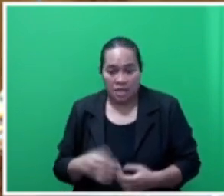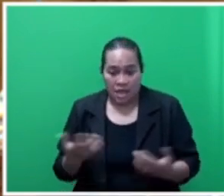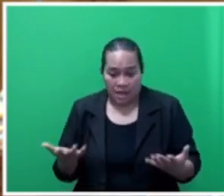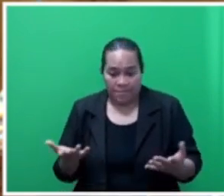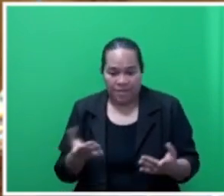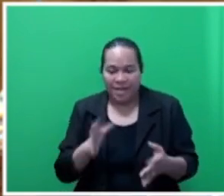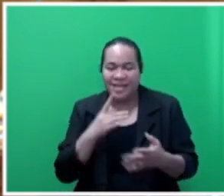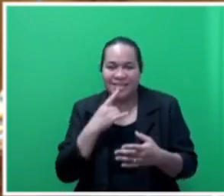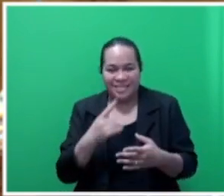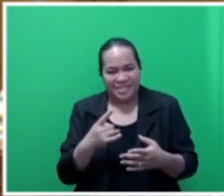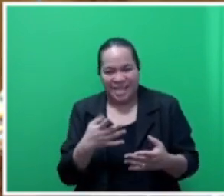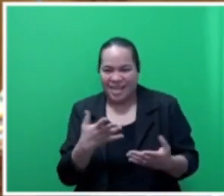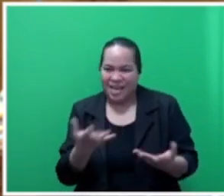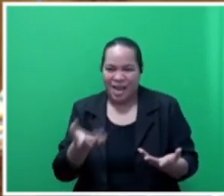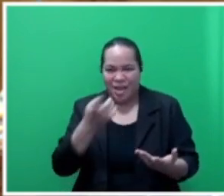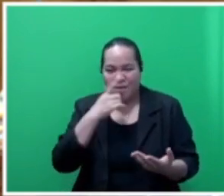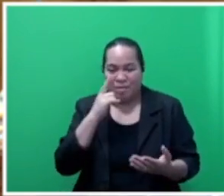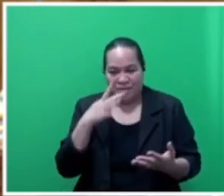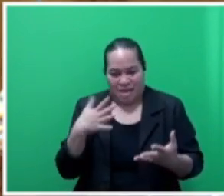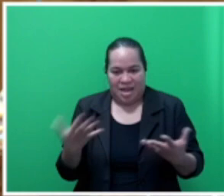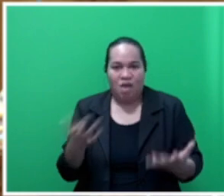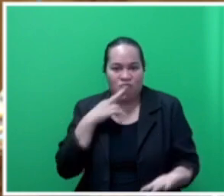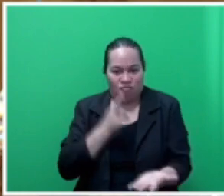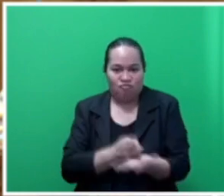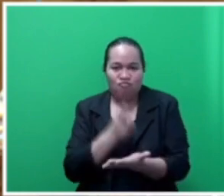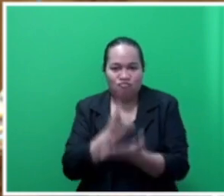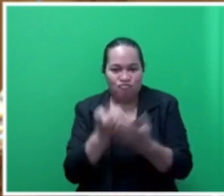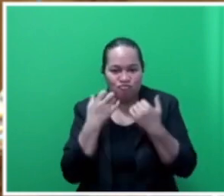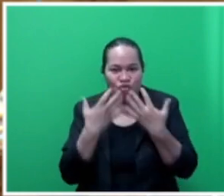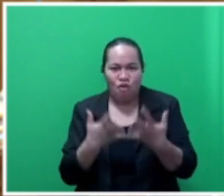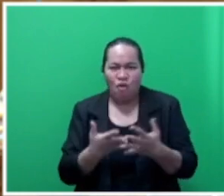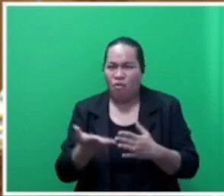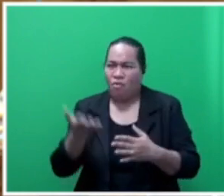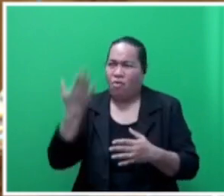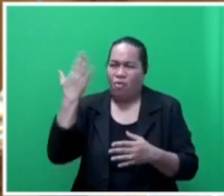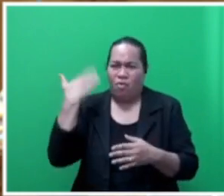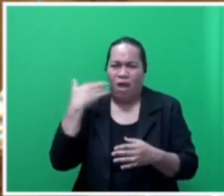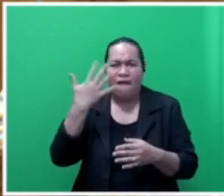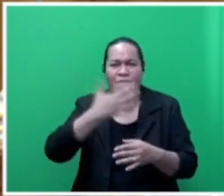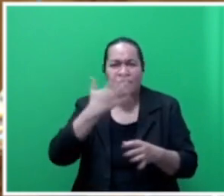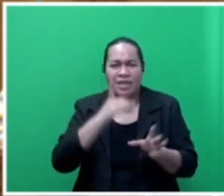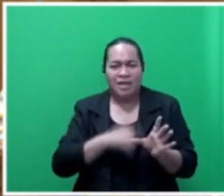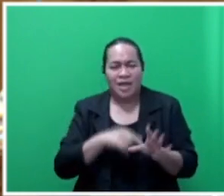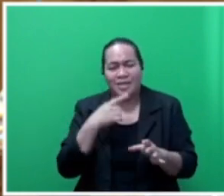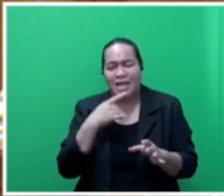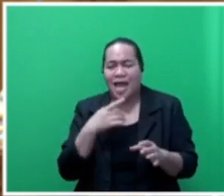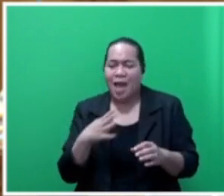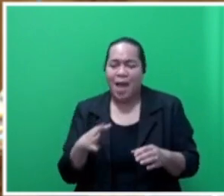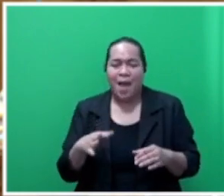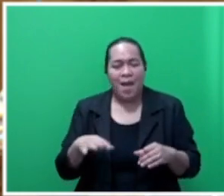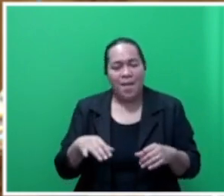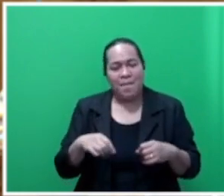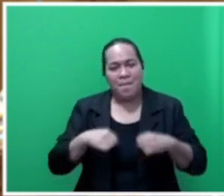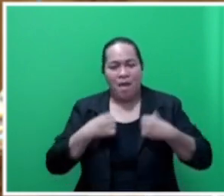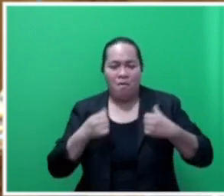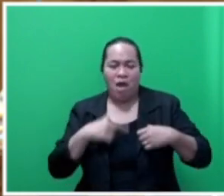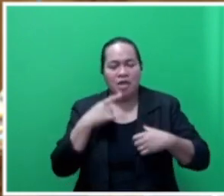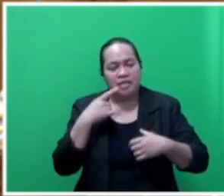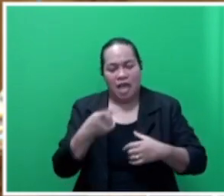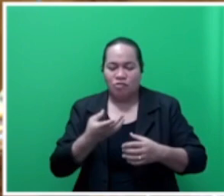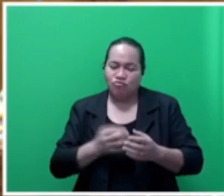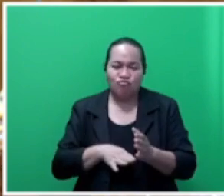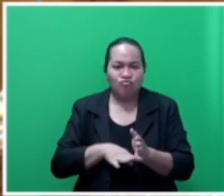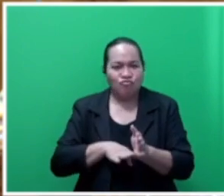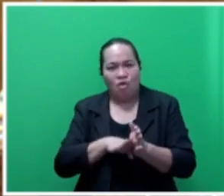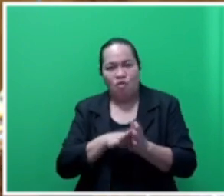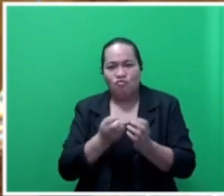Despite the claims of unprecedented growth in the last 15 years, under the Naiqama government,